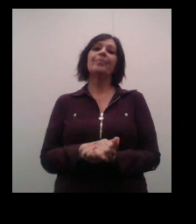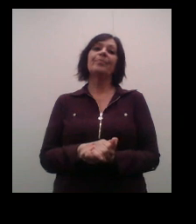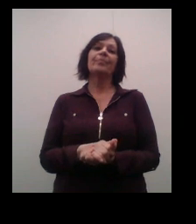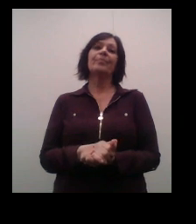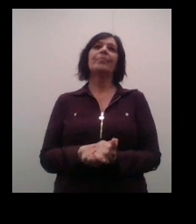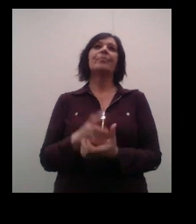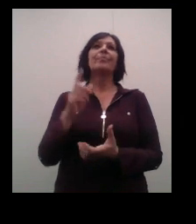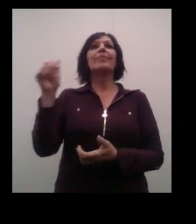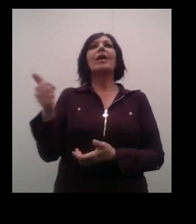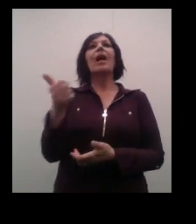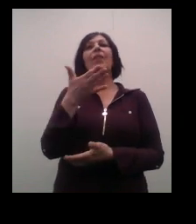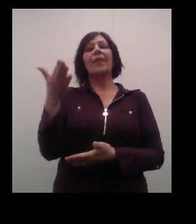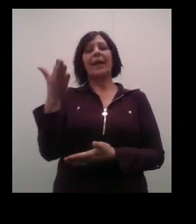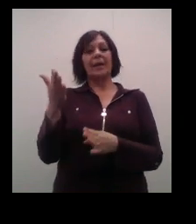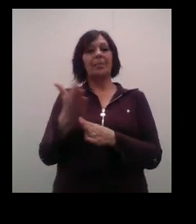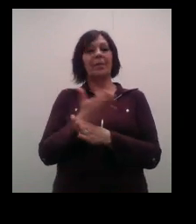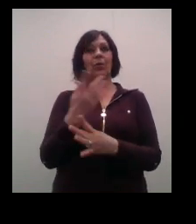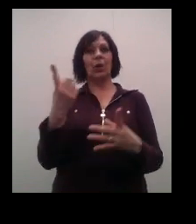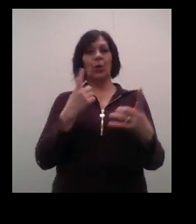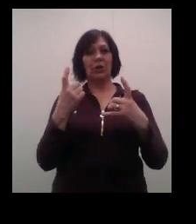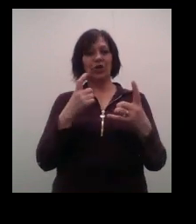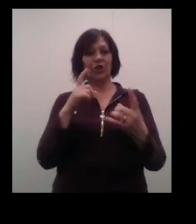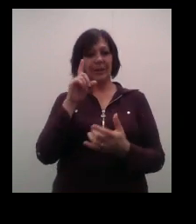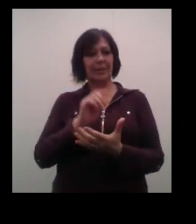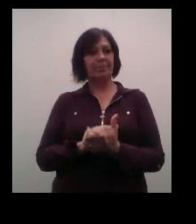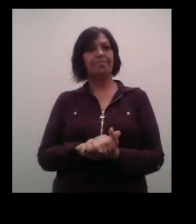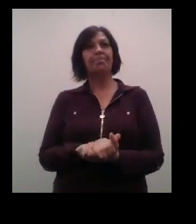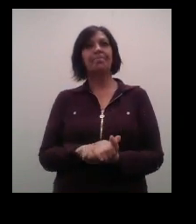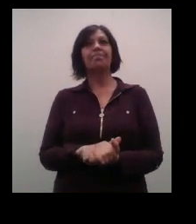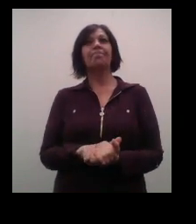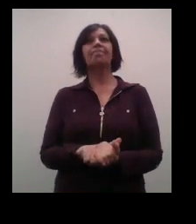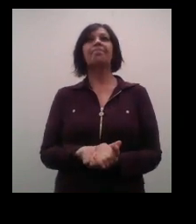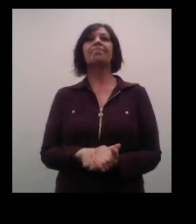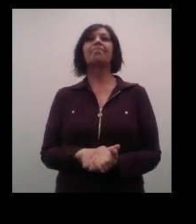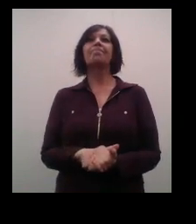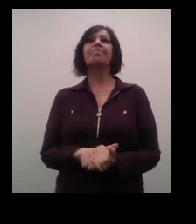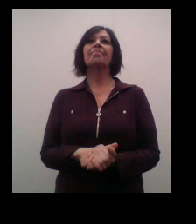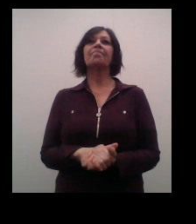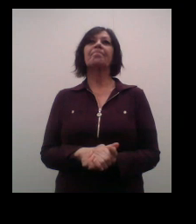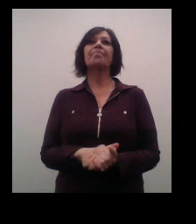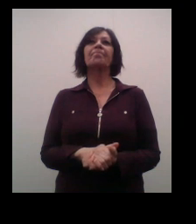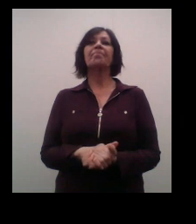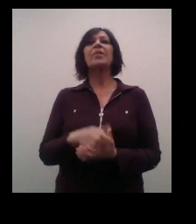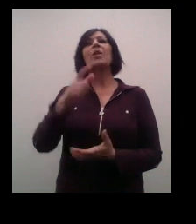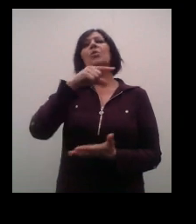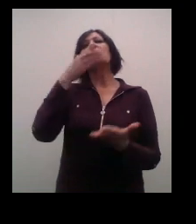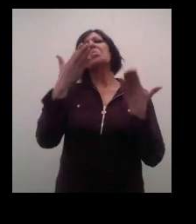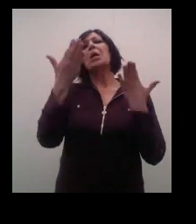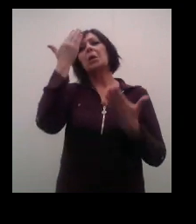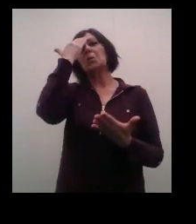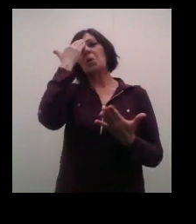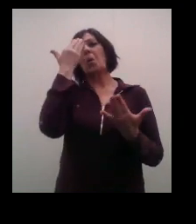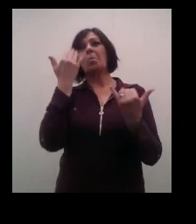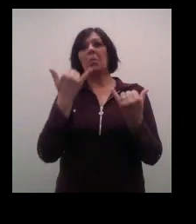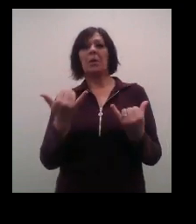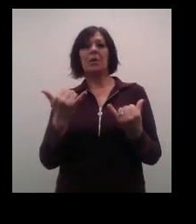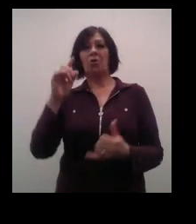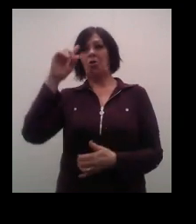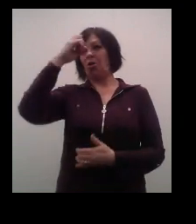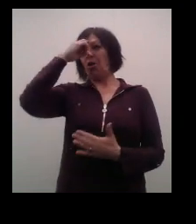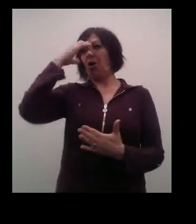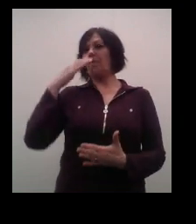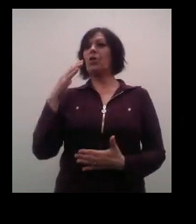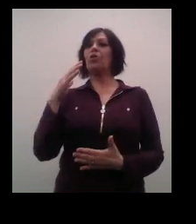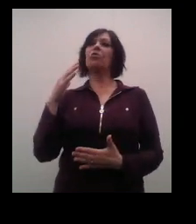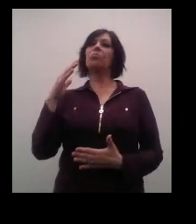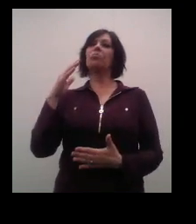One other thing before we take questions and answers from the media. As you probably all know by now, Governor Andrew